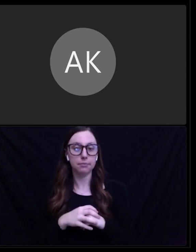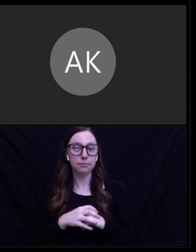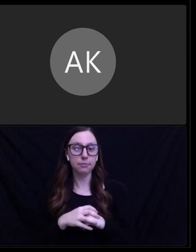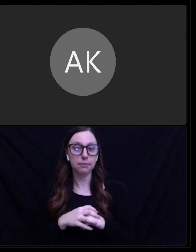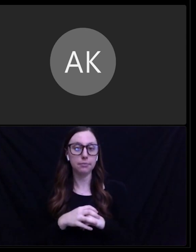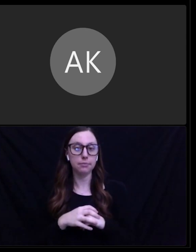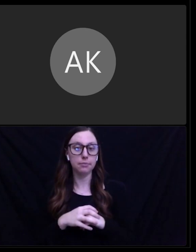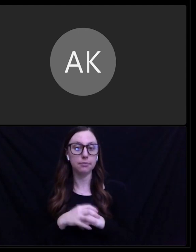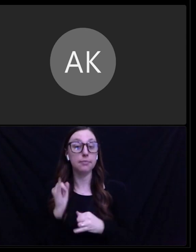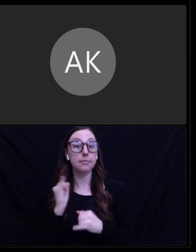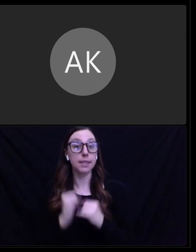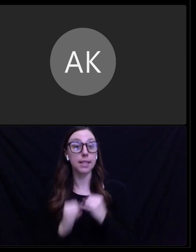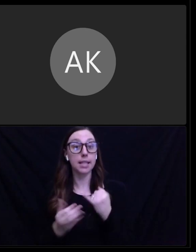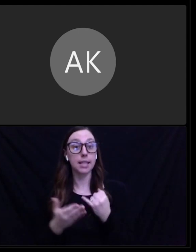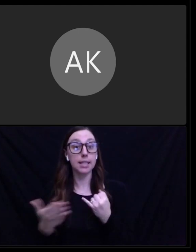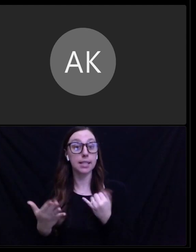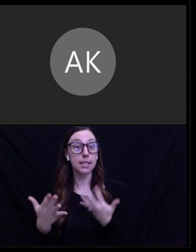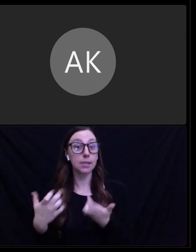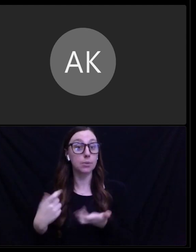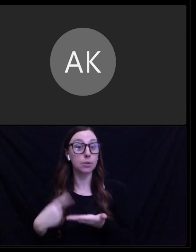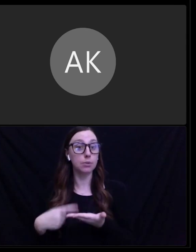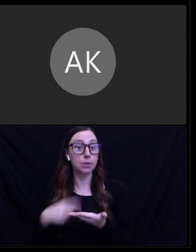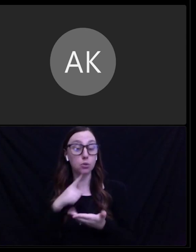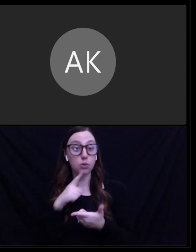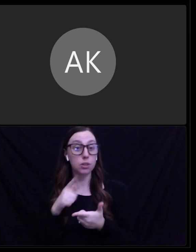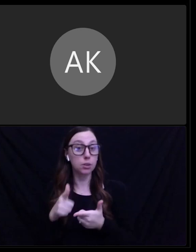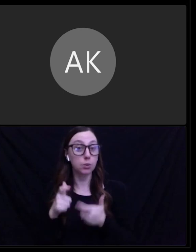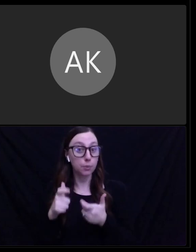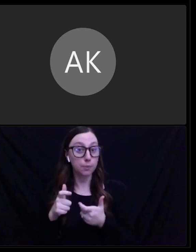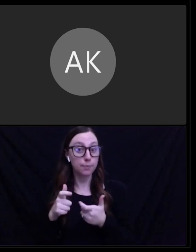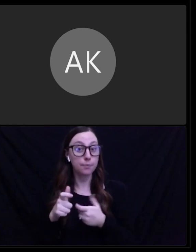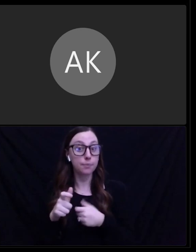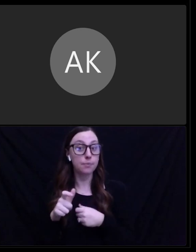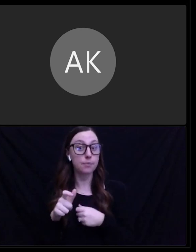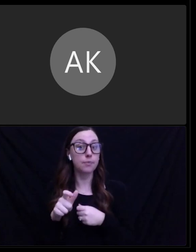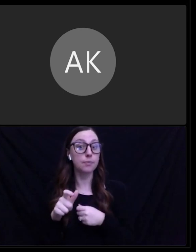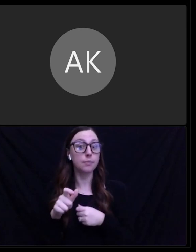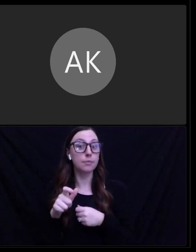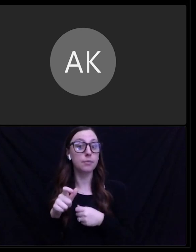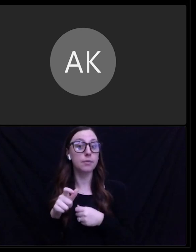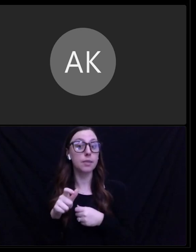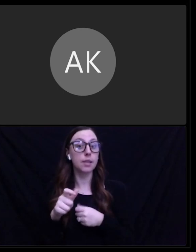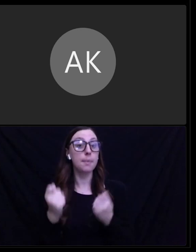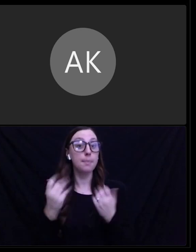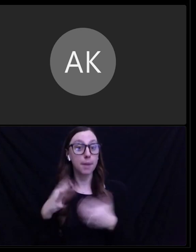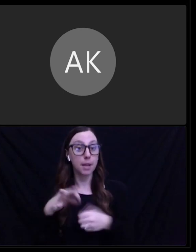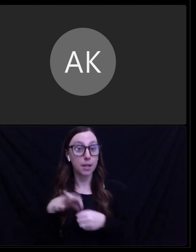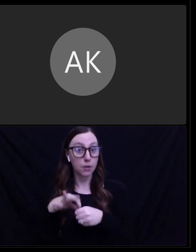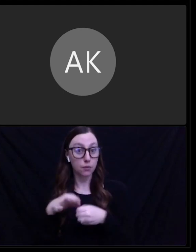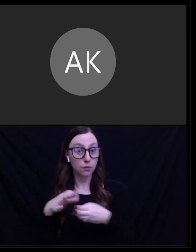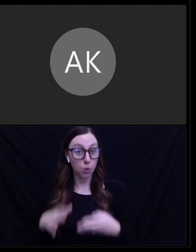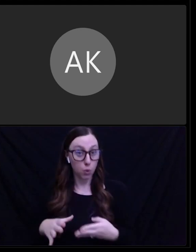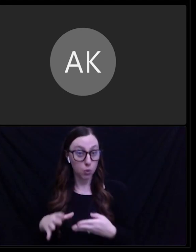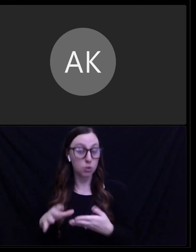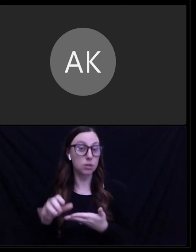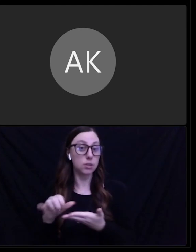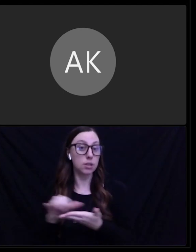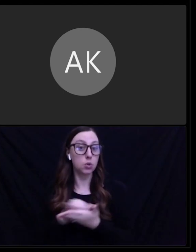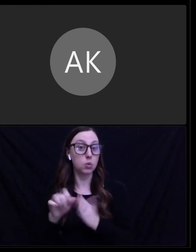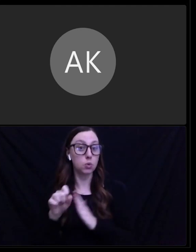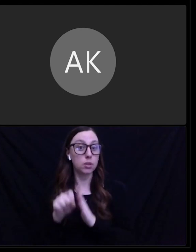The last thing I want to cover, just real quick, because that's election night, but many voters in New York State do vote by absentee